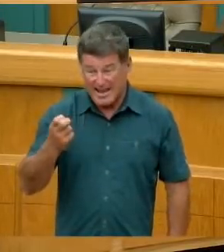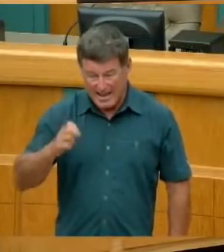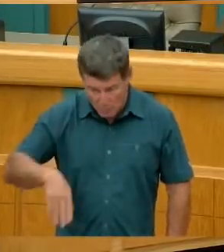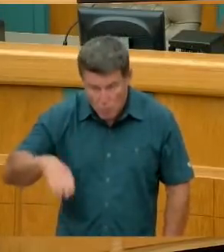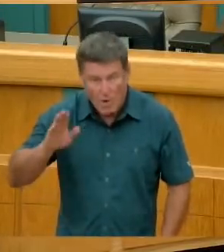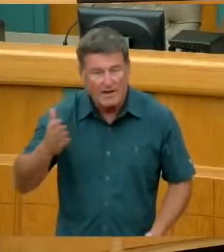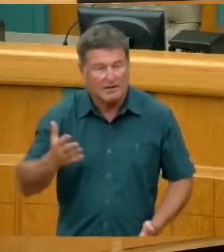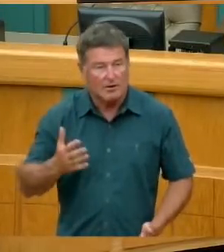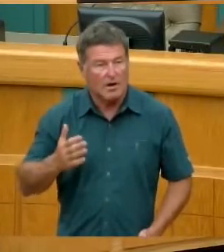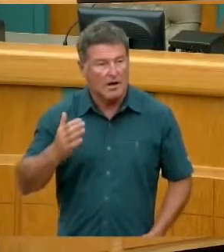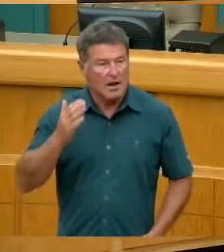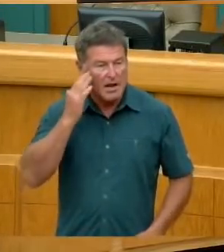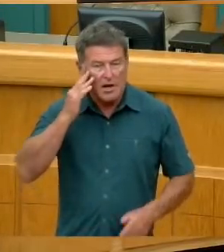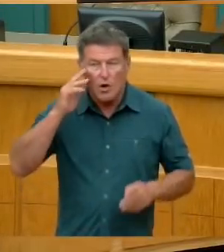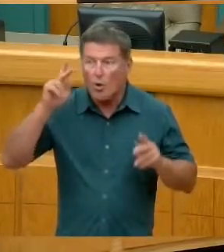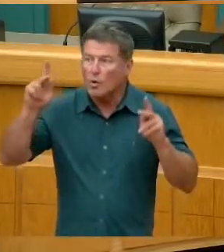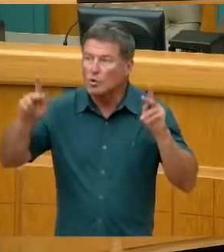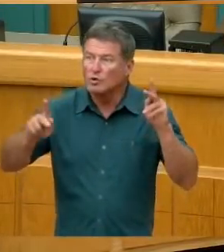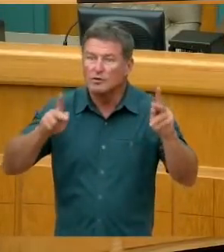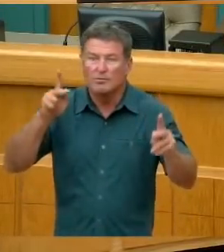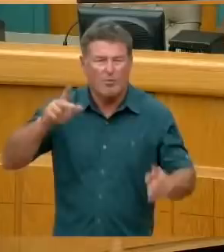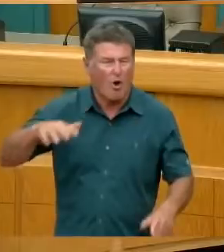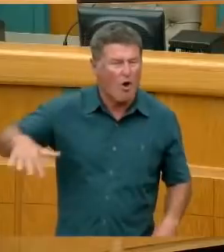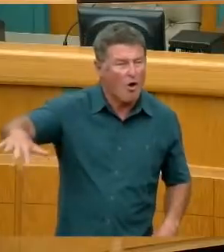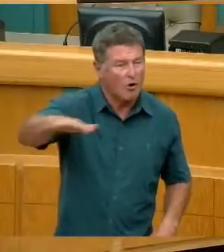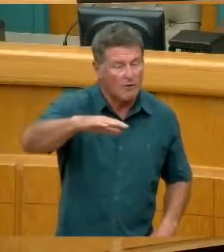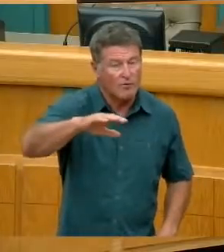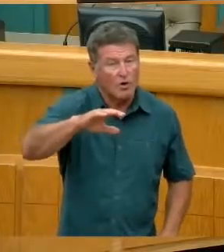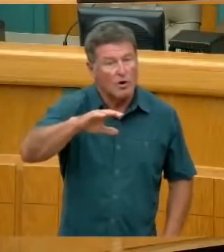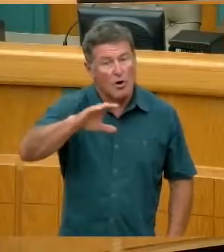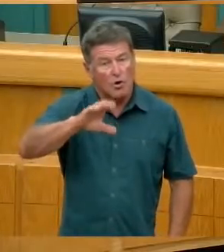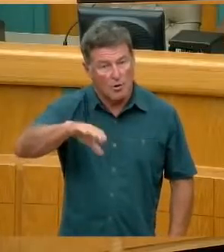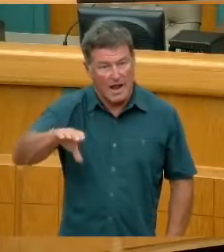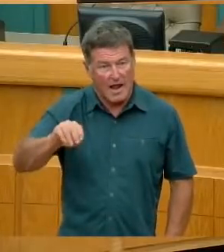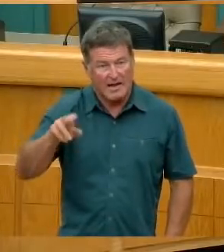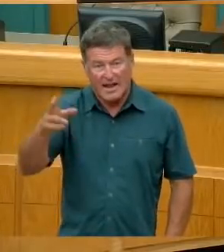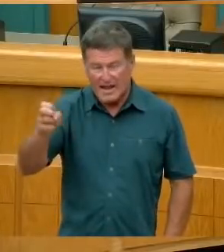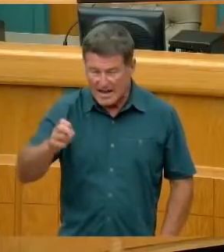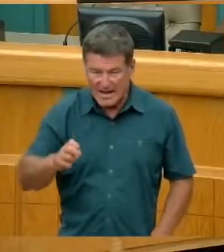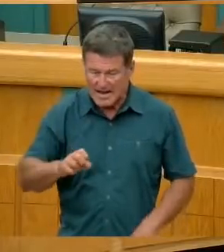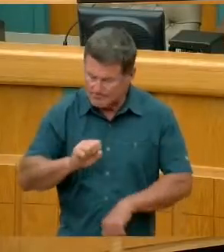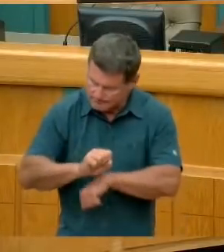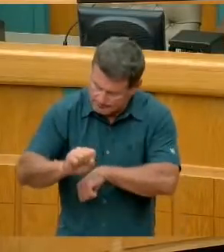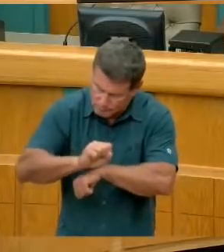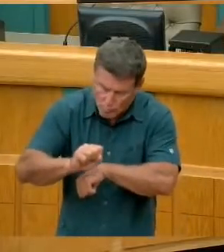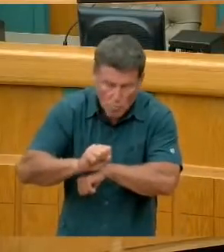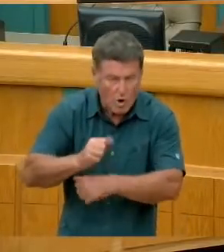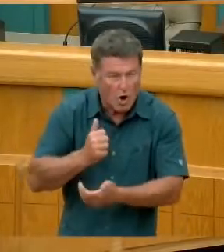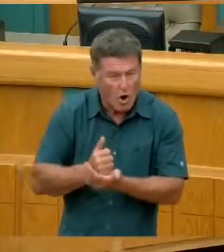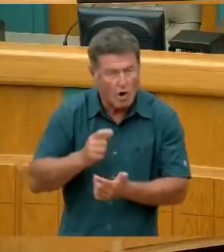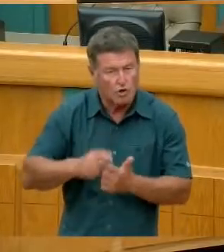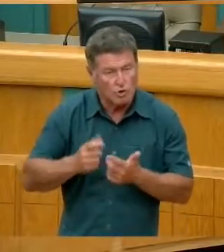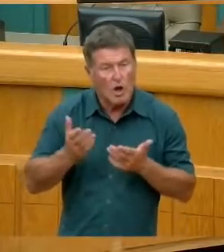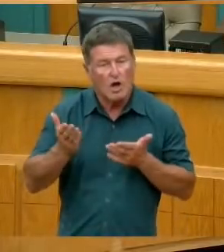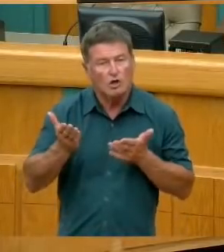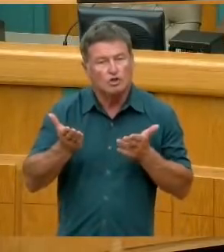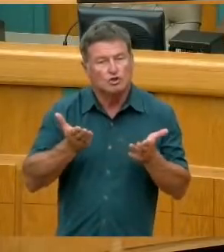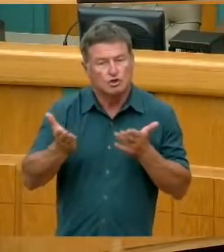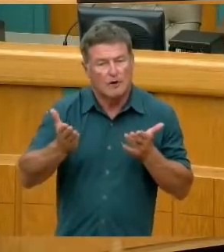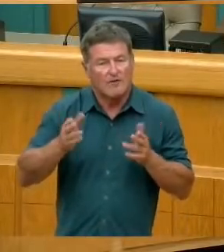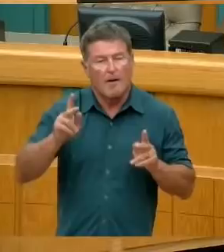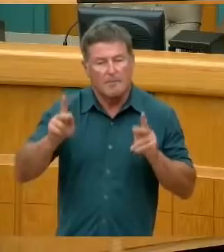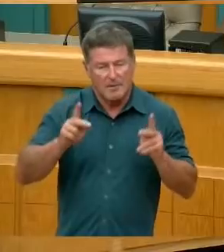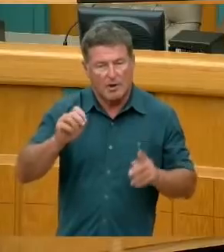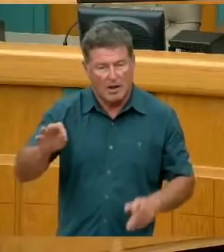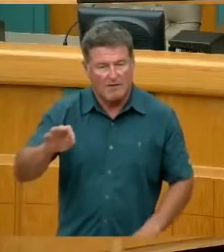He knows the neighborhoods. He knows people personally. And he went to great lengths to make sure he served this public as he should